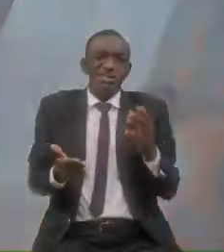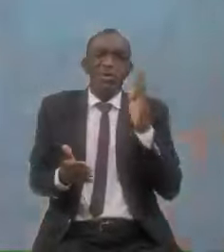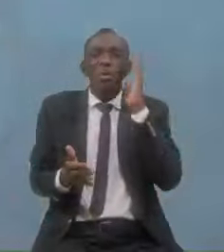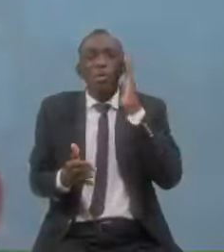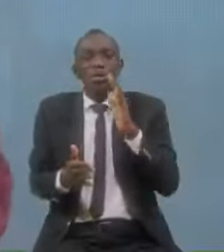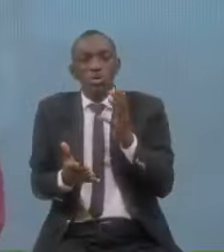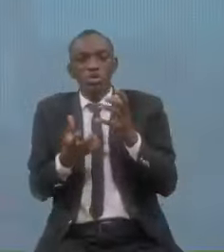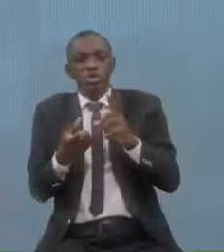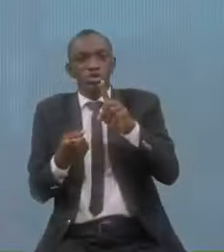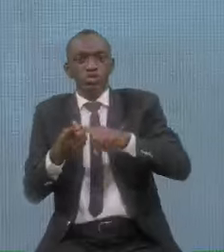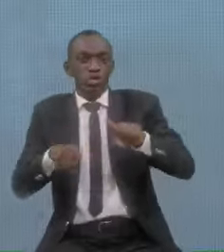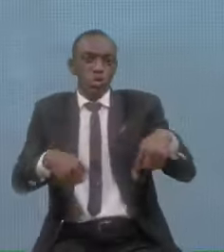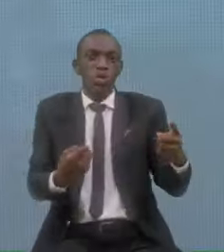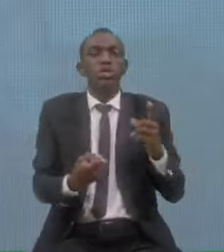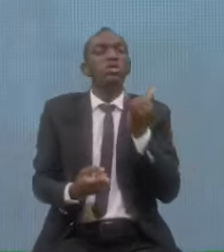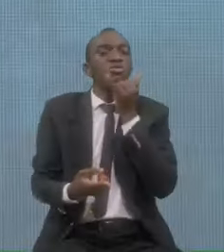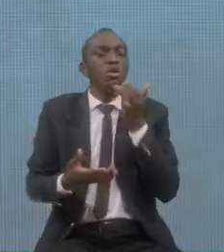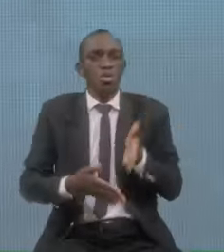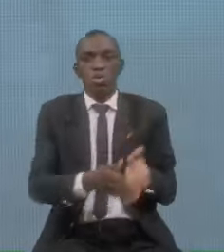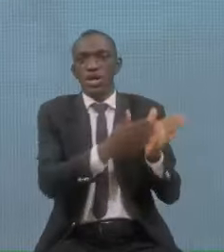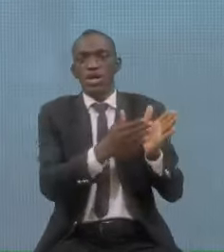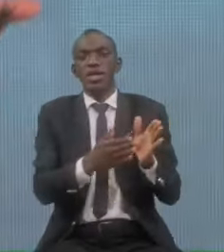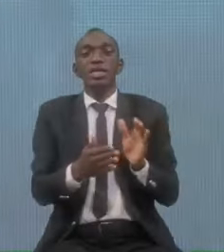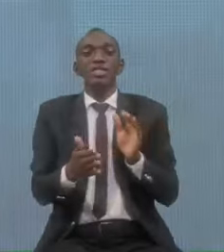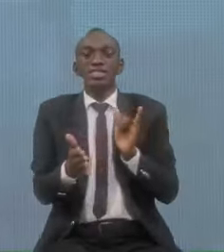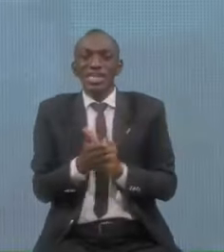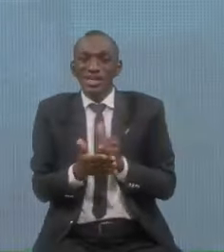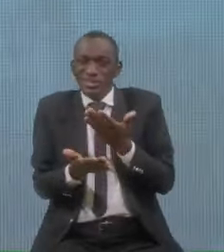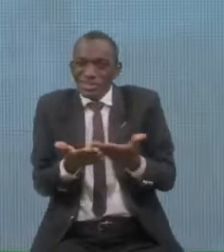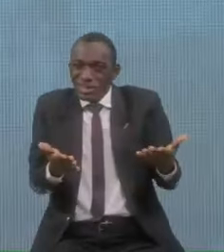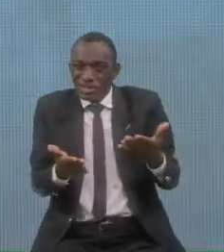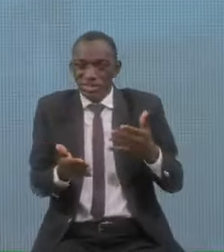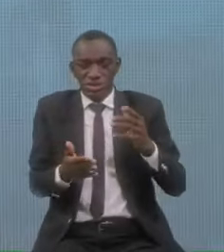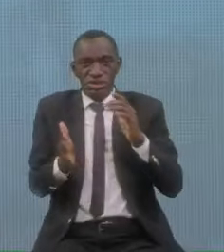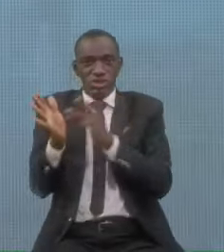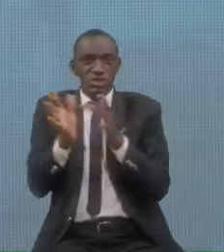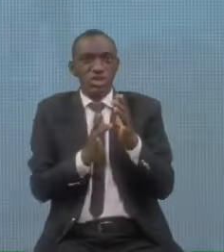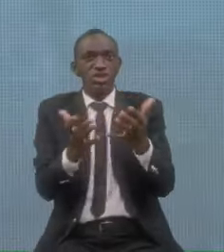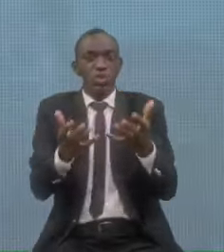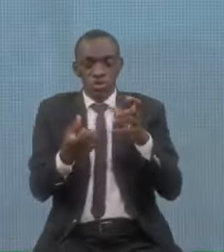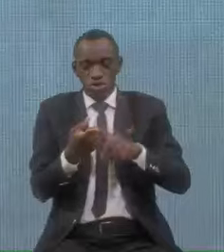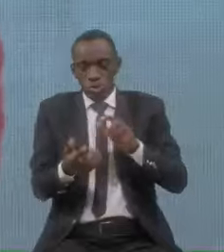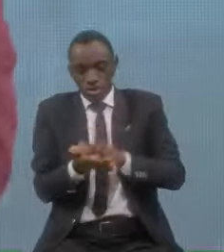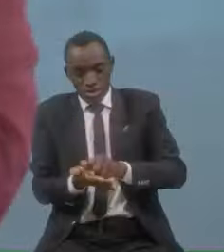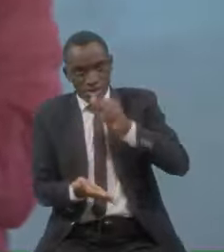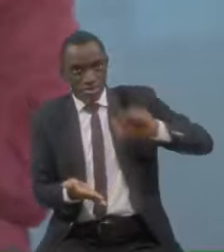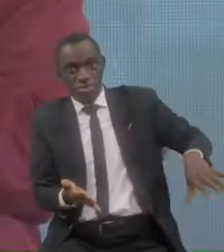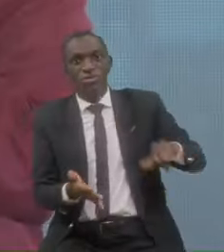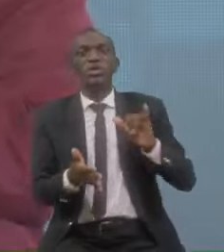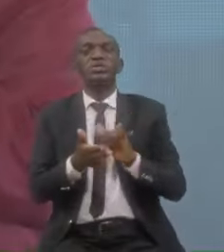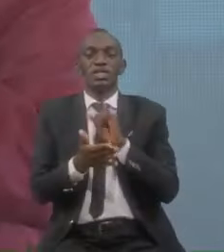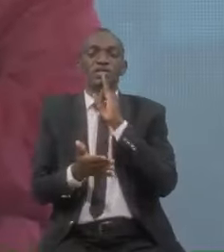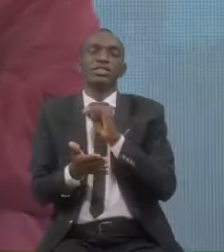direction. It's the propensity that Christ wants to remove at that sanctification. There's a